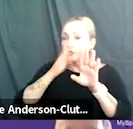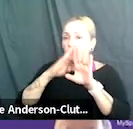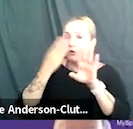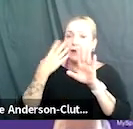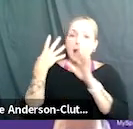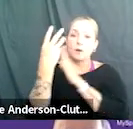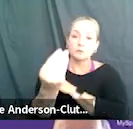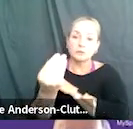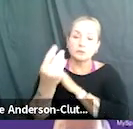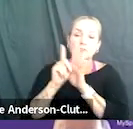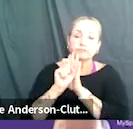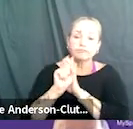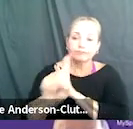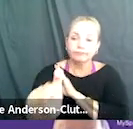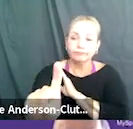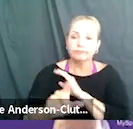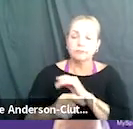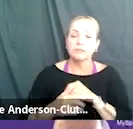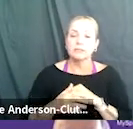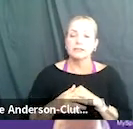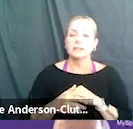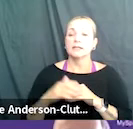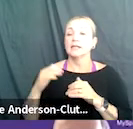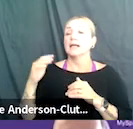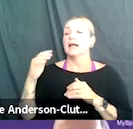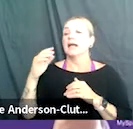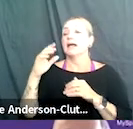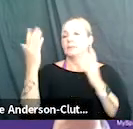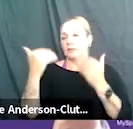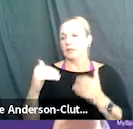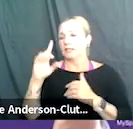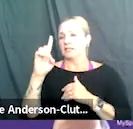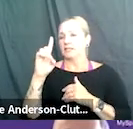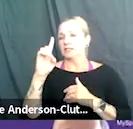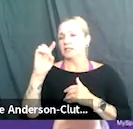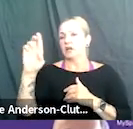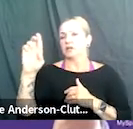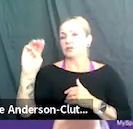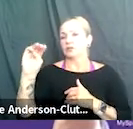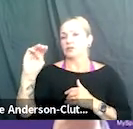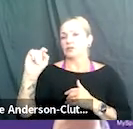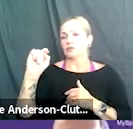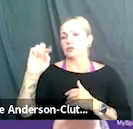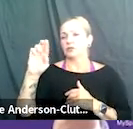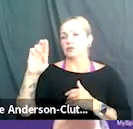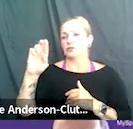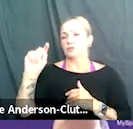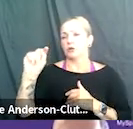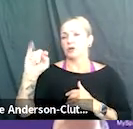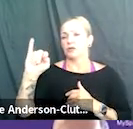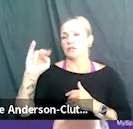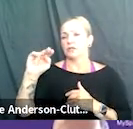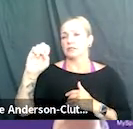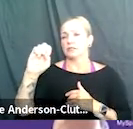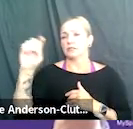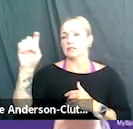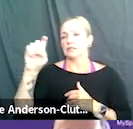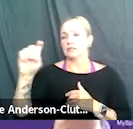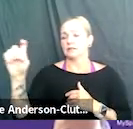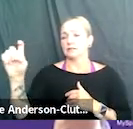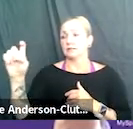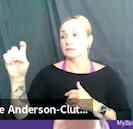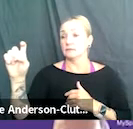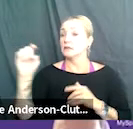And Professor Dr. Martinez asked about was the freezing when the child when he was under stress or triggered at normal